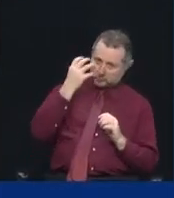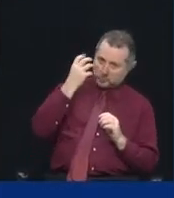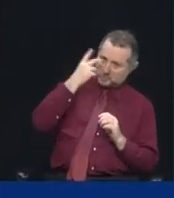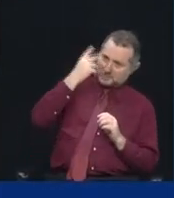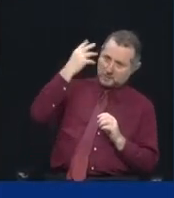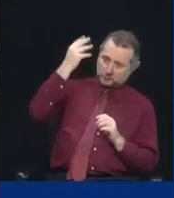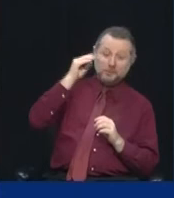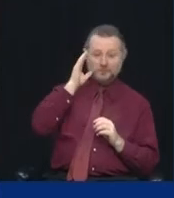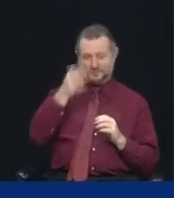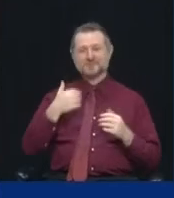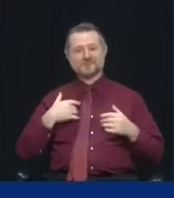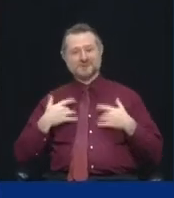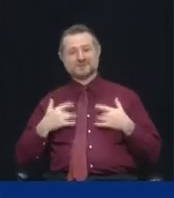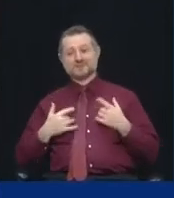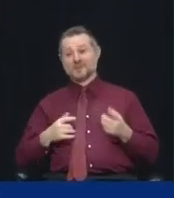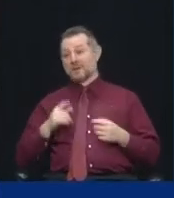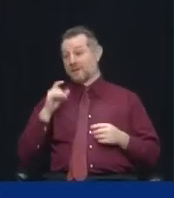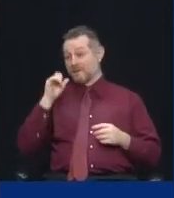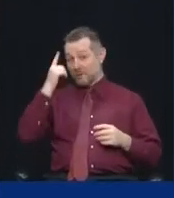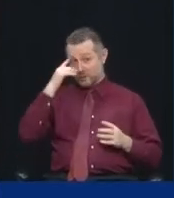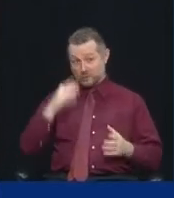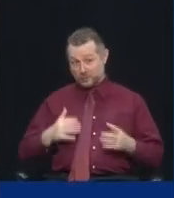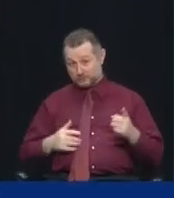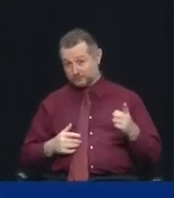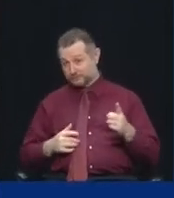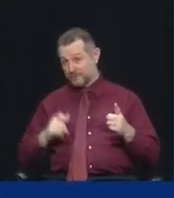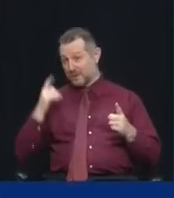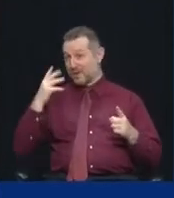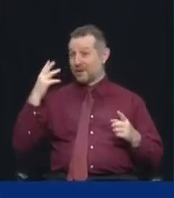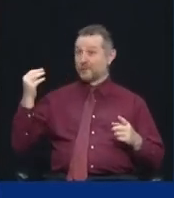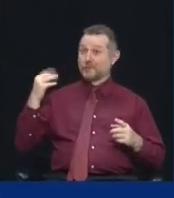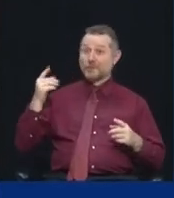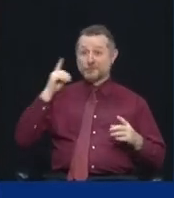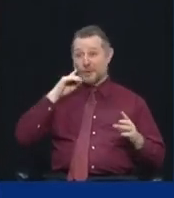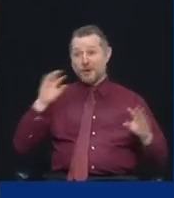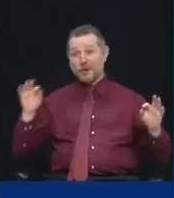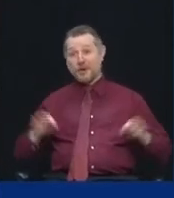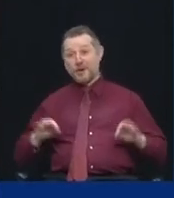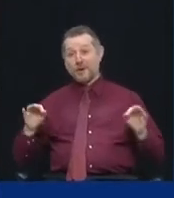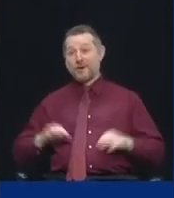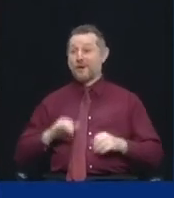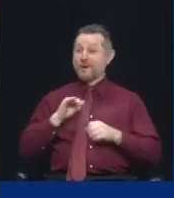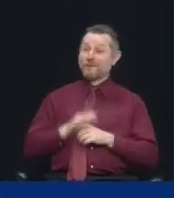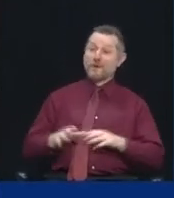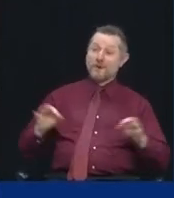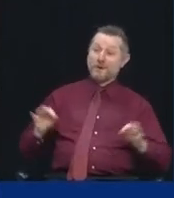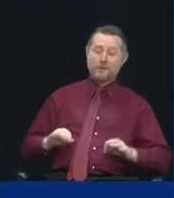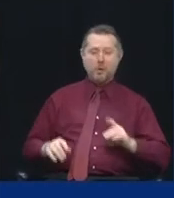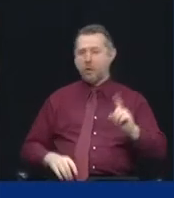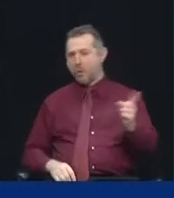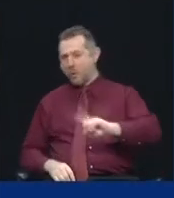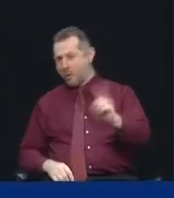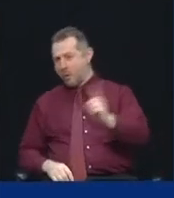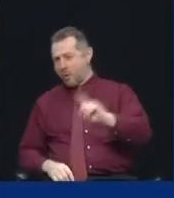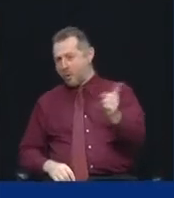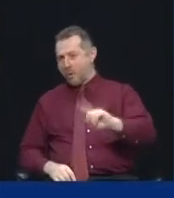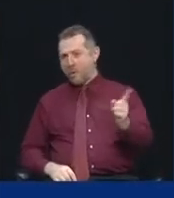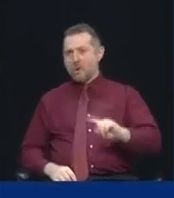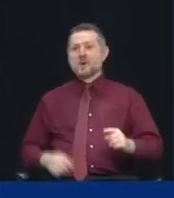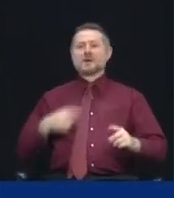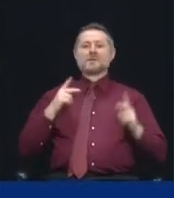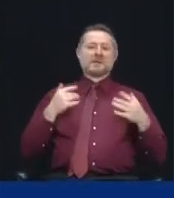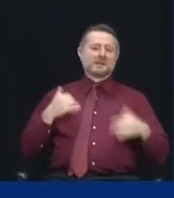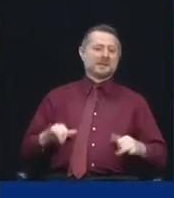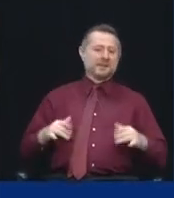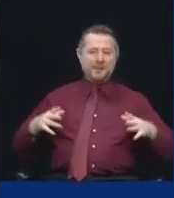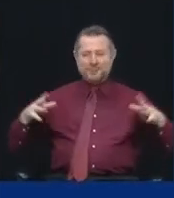as you point out, Governor, you know, just because it's outdoors, you still have, right, there are other restrictions in place and there are still people gathering and there's still